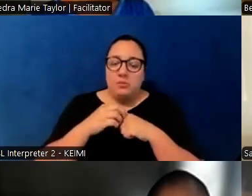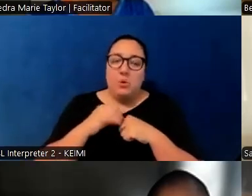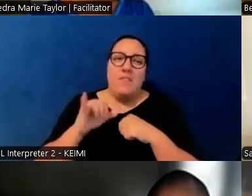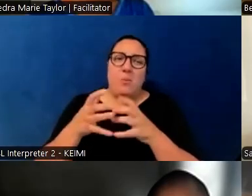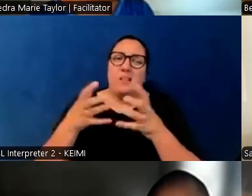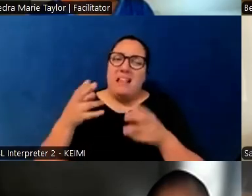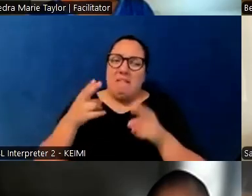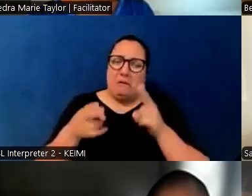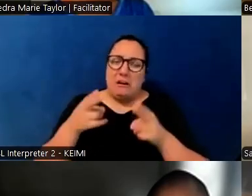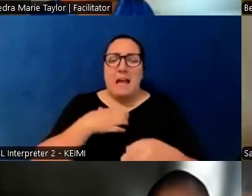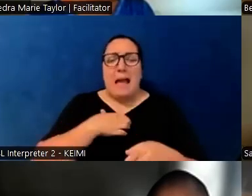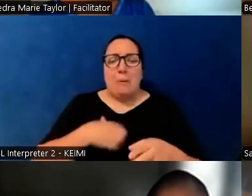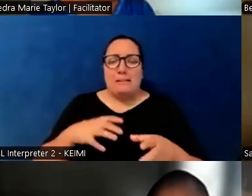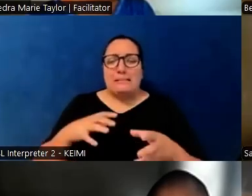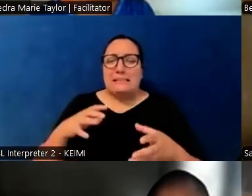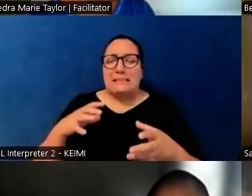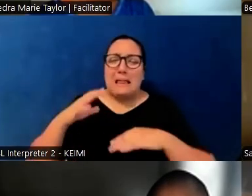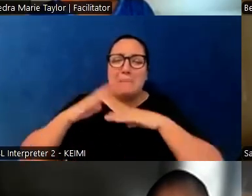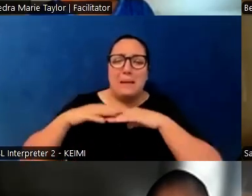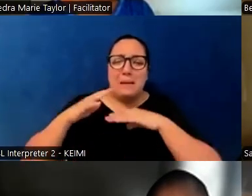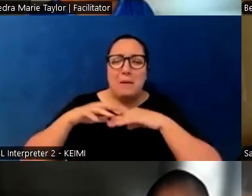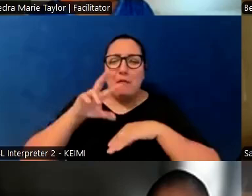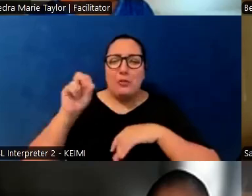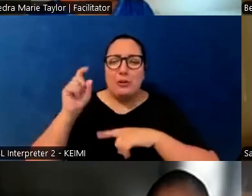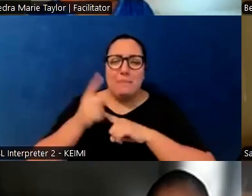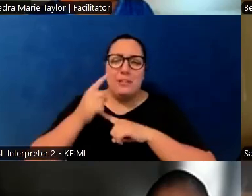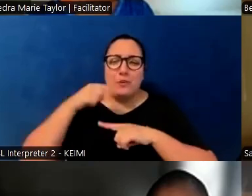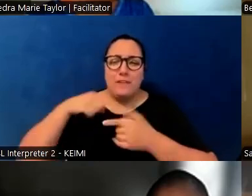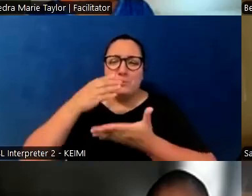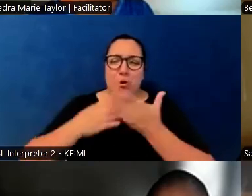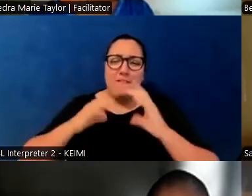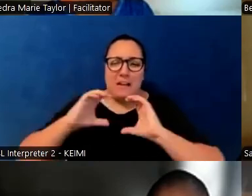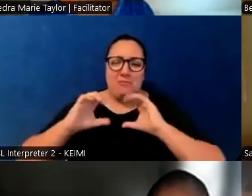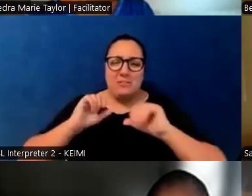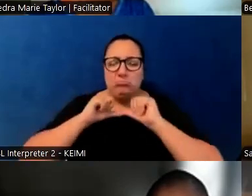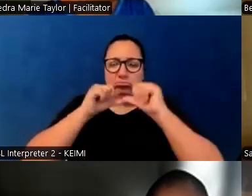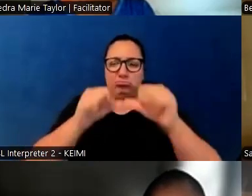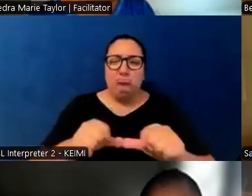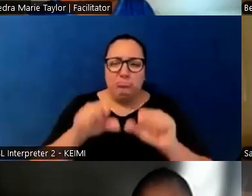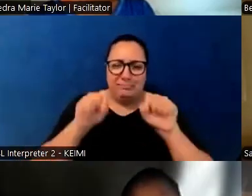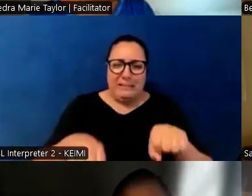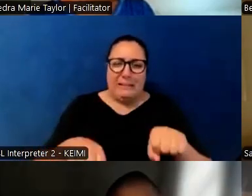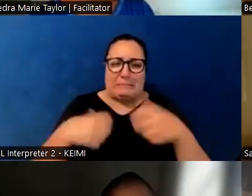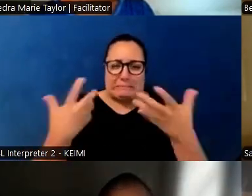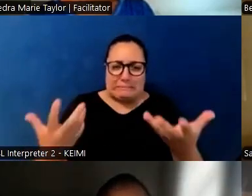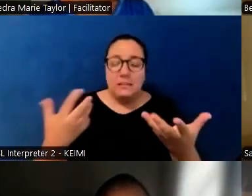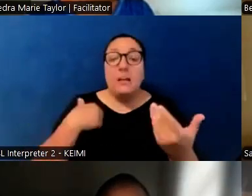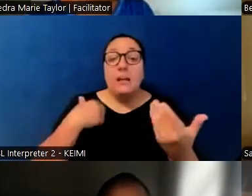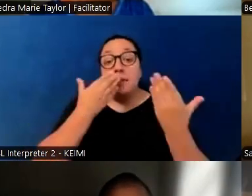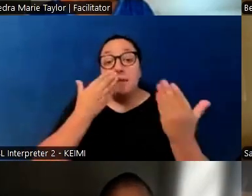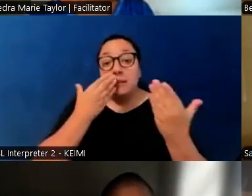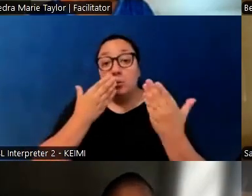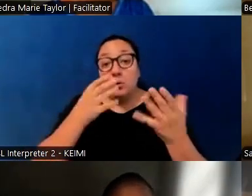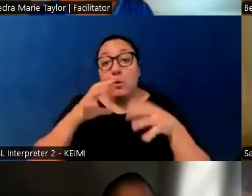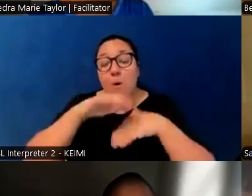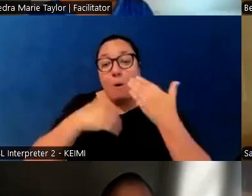we had 30 minutes at least for this part of the conversation so that we could keep the conversation going. I want to thank you all